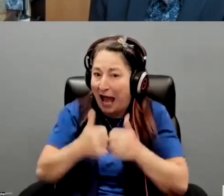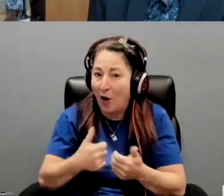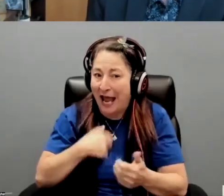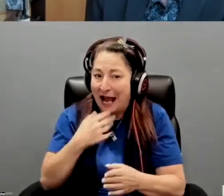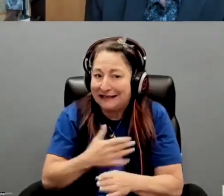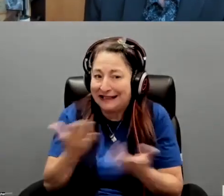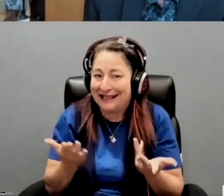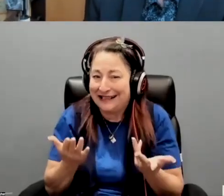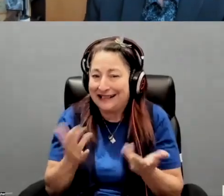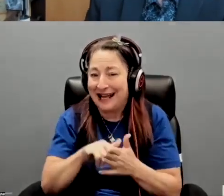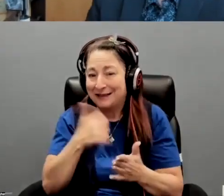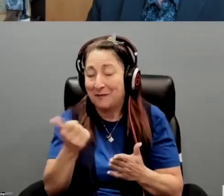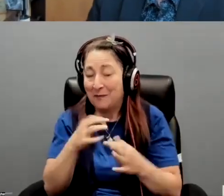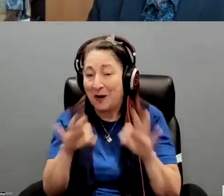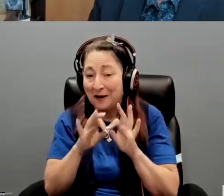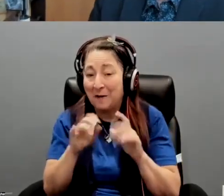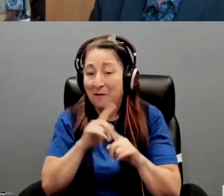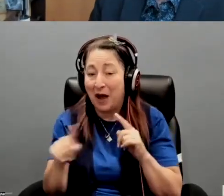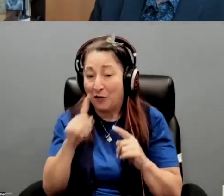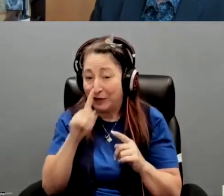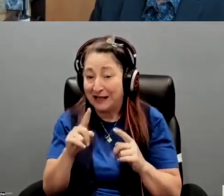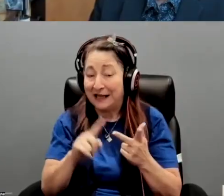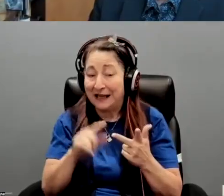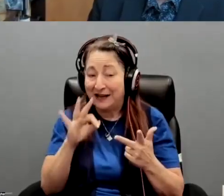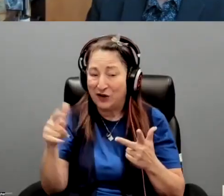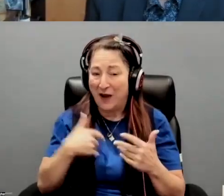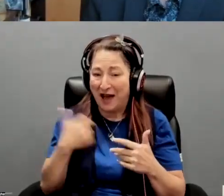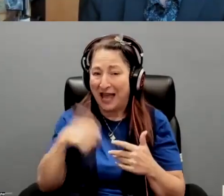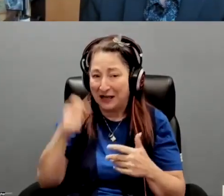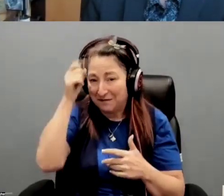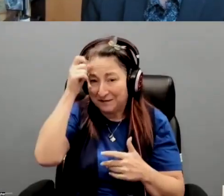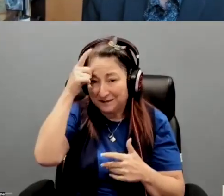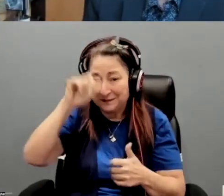The other thing that is really important is I'd really love if you have any insight